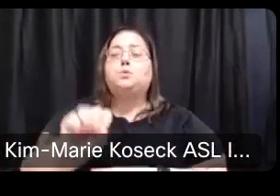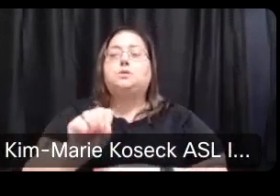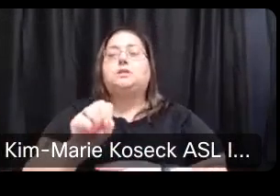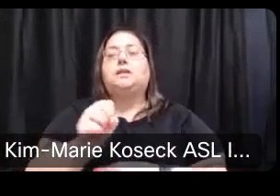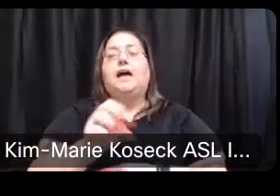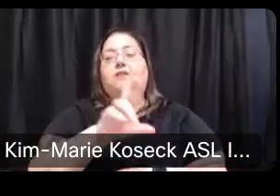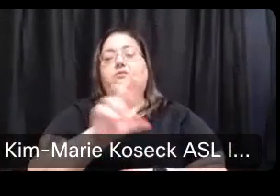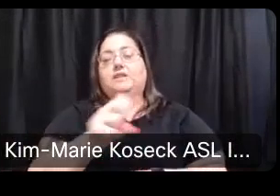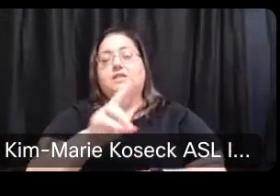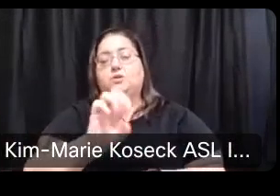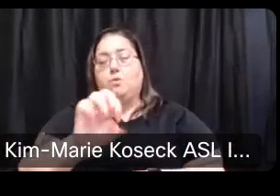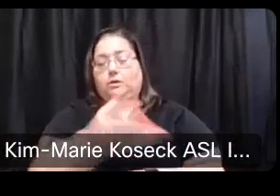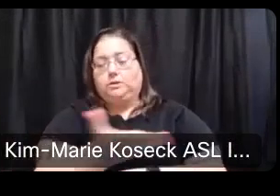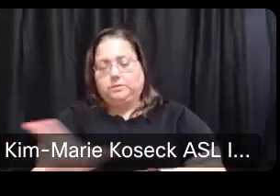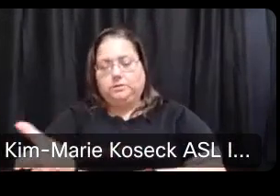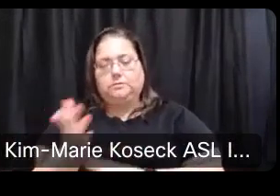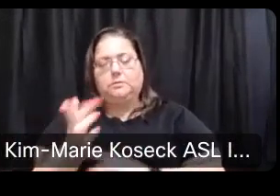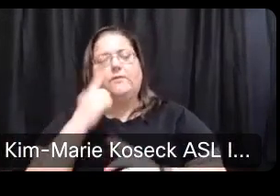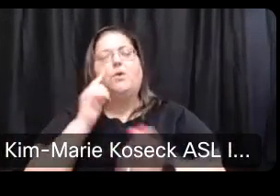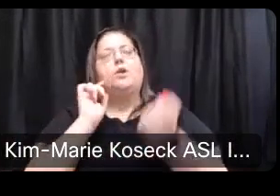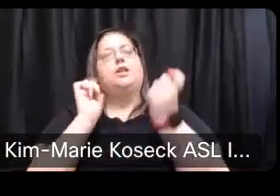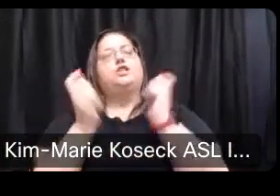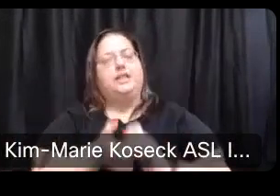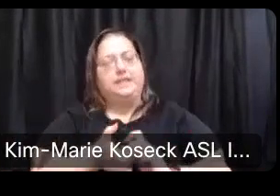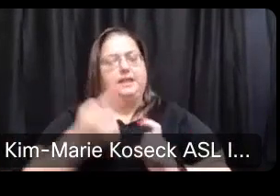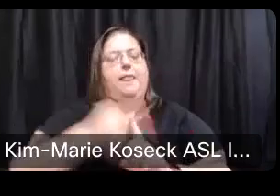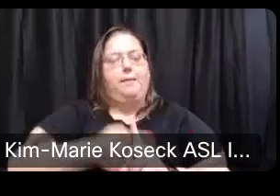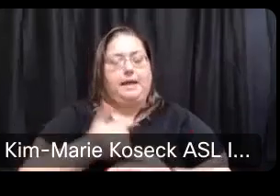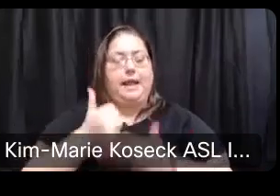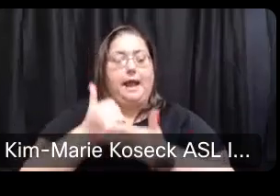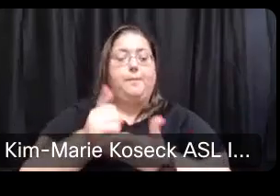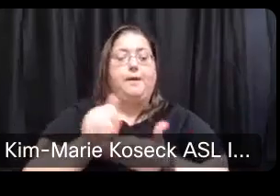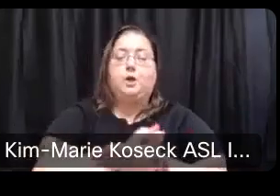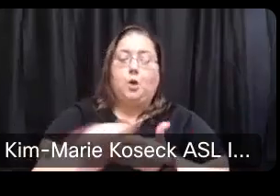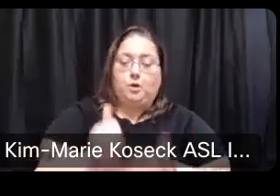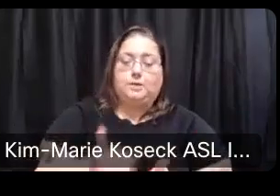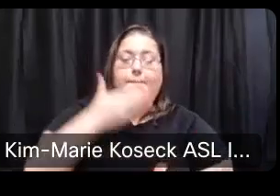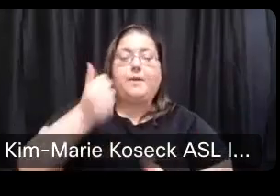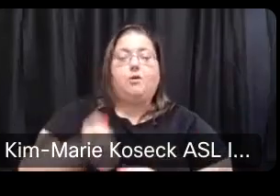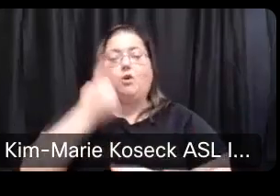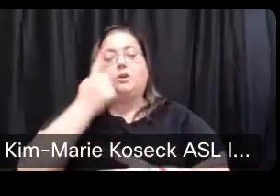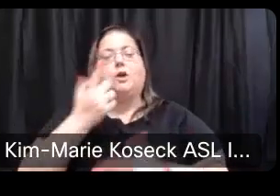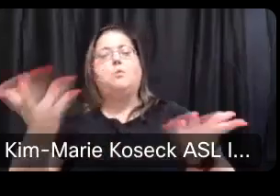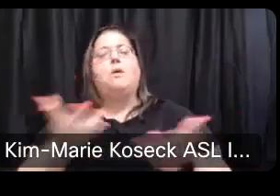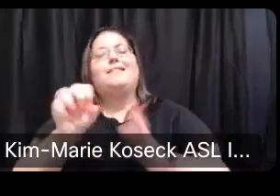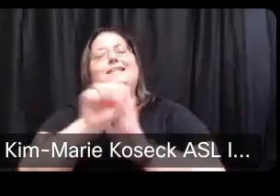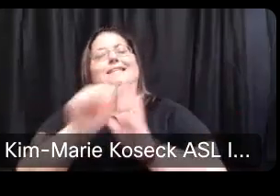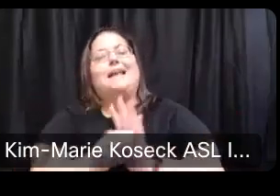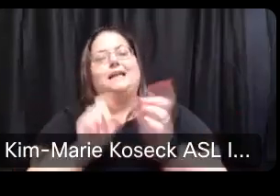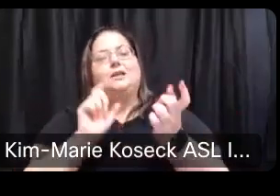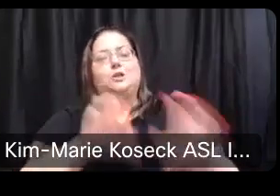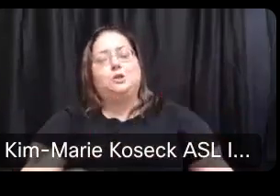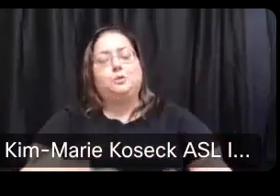communities thrive in a changing climate, and helping New Yorkers better understand what the state is doing to adapt to